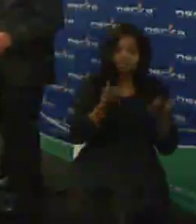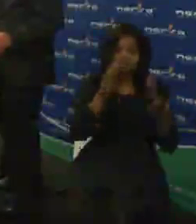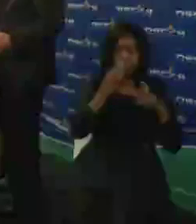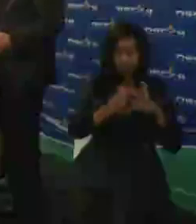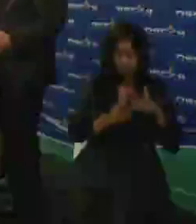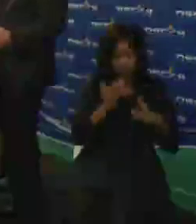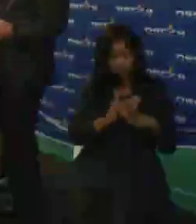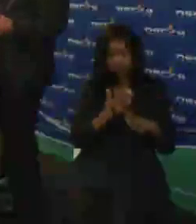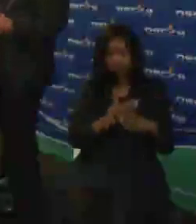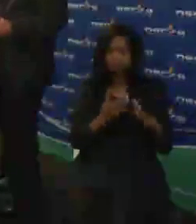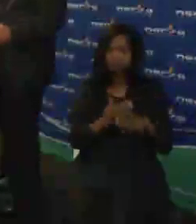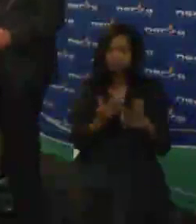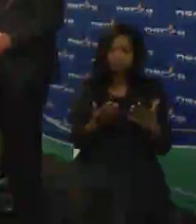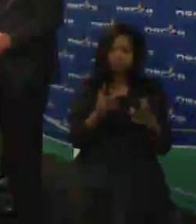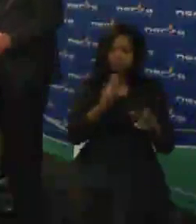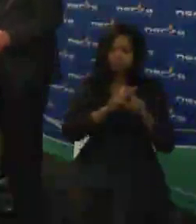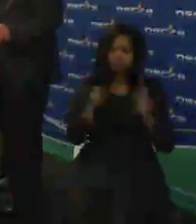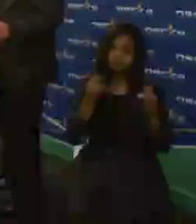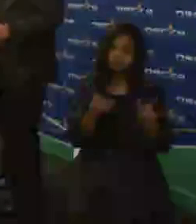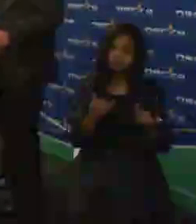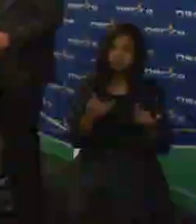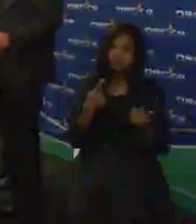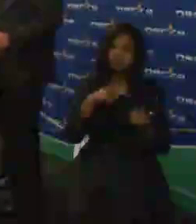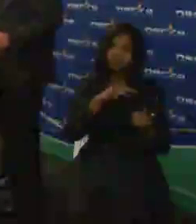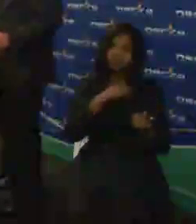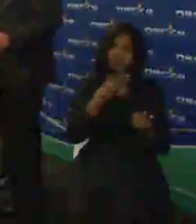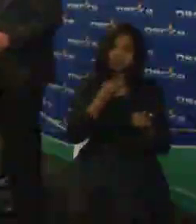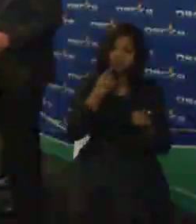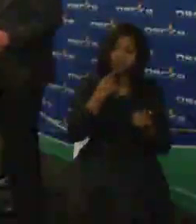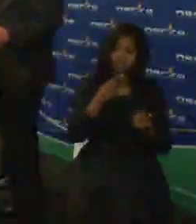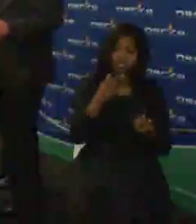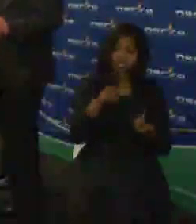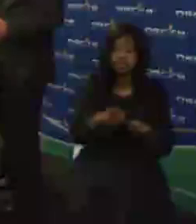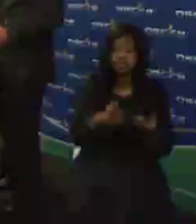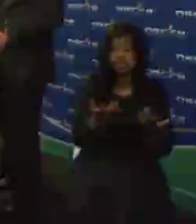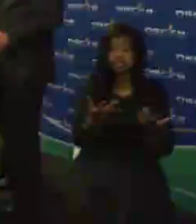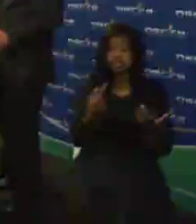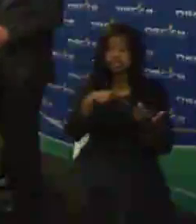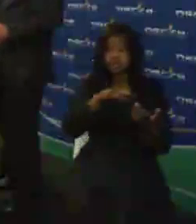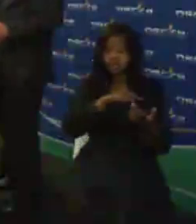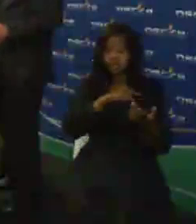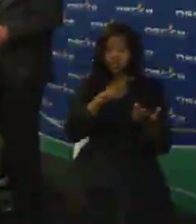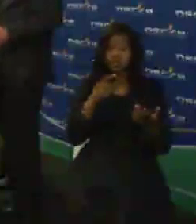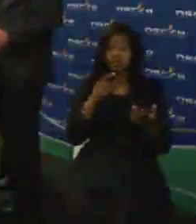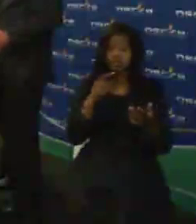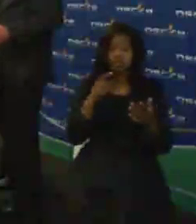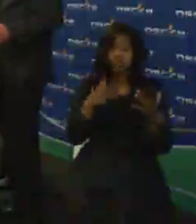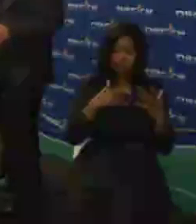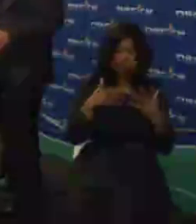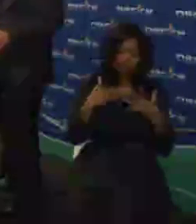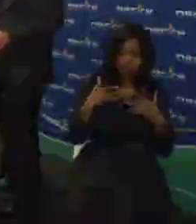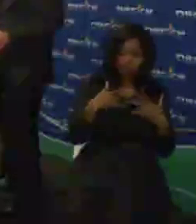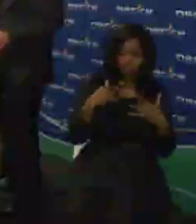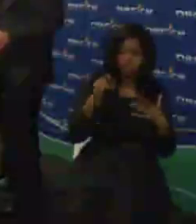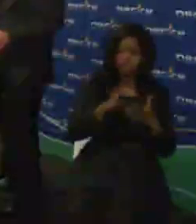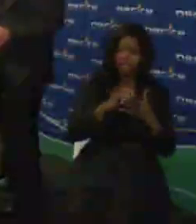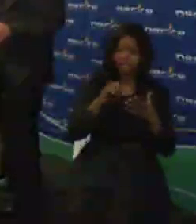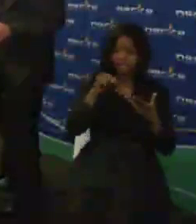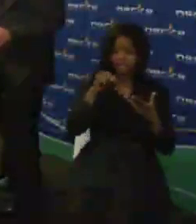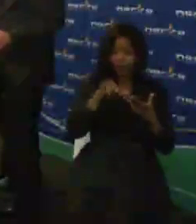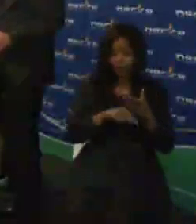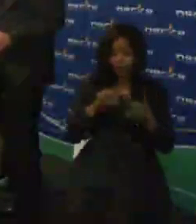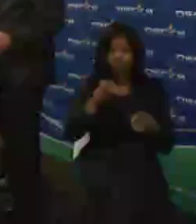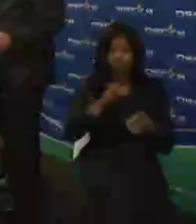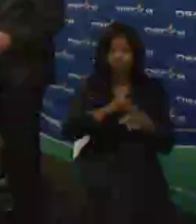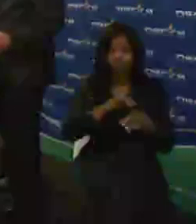should be. Now, having said this, we are cognizant that although the root cause is that